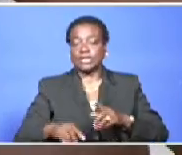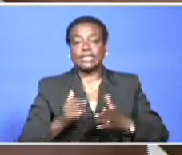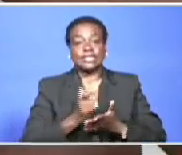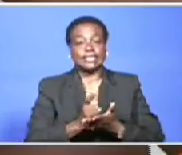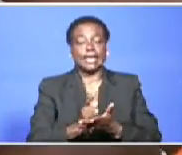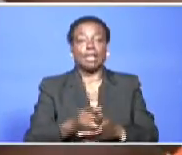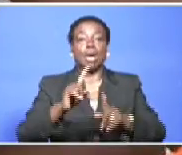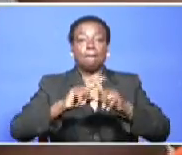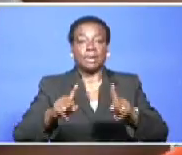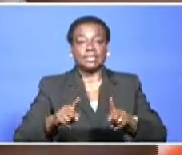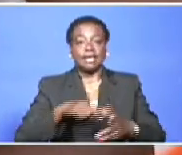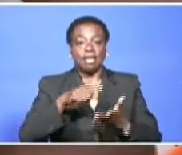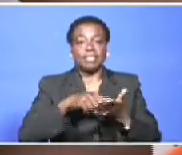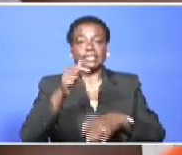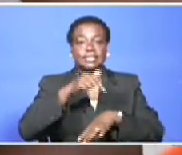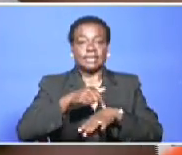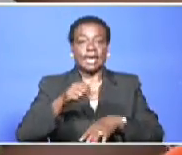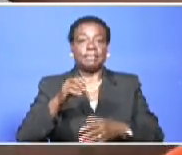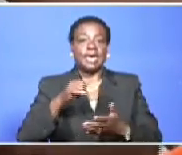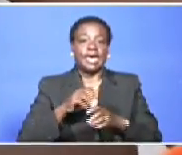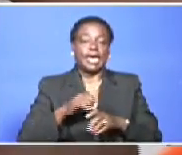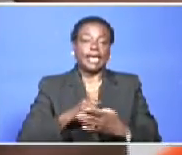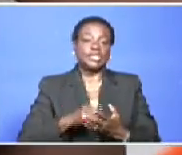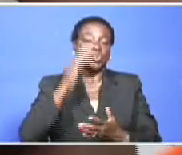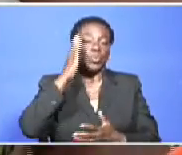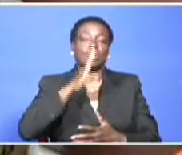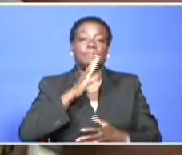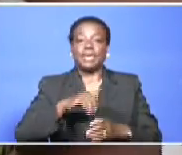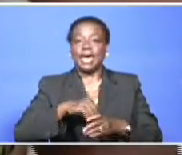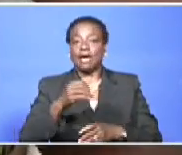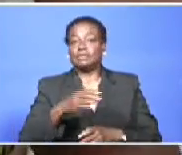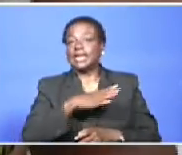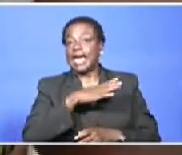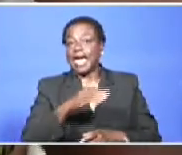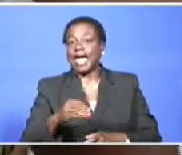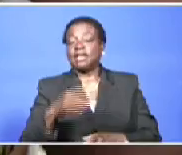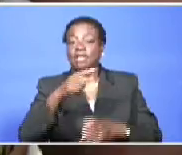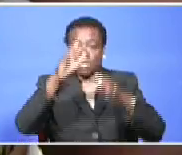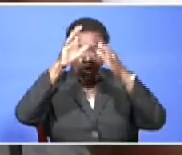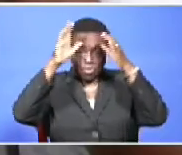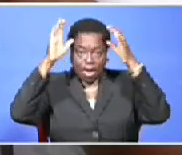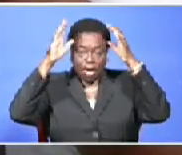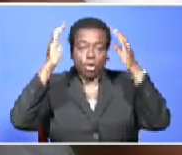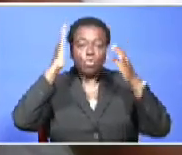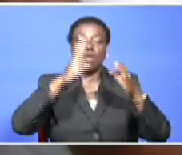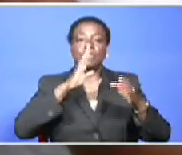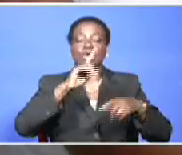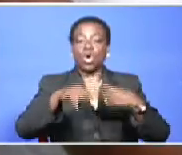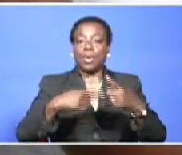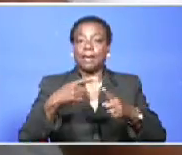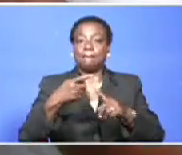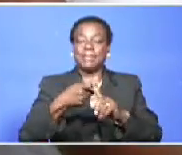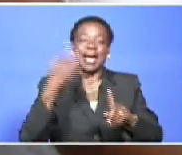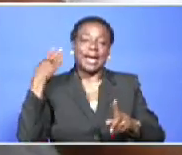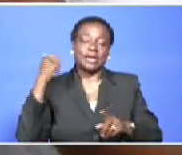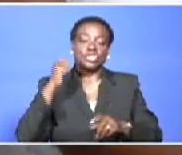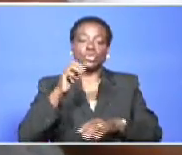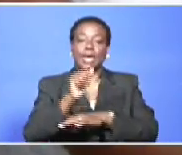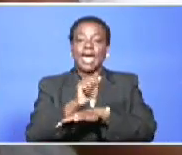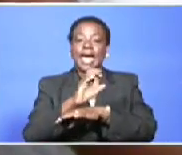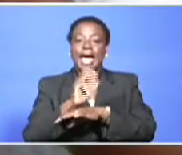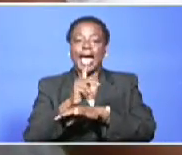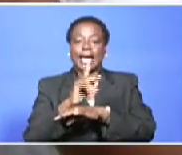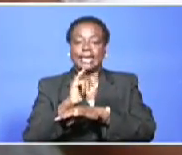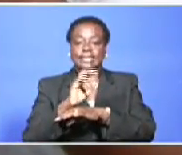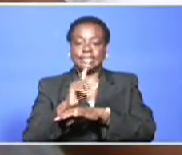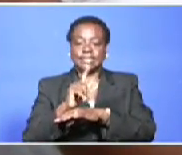here this time and participating, and definitely that the crown will be going back to Auckland's. I'm not sure yet. We're just going to go and pick the numbers for the